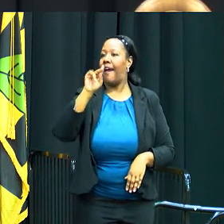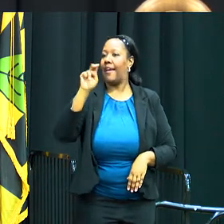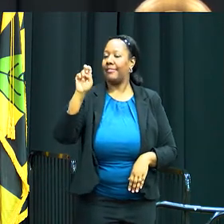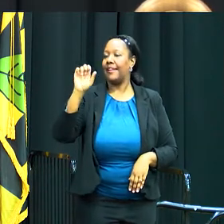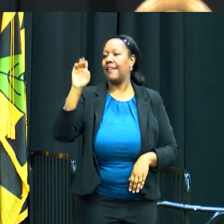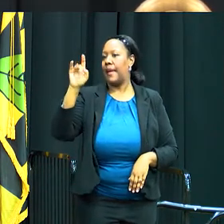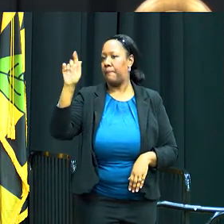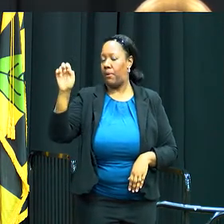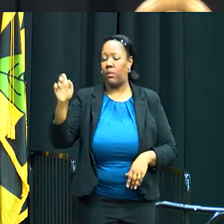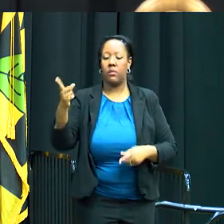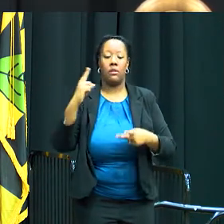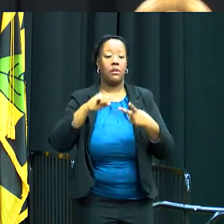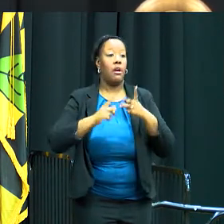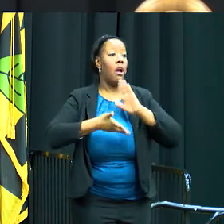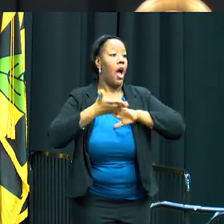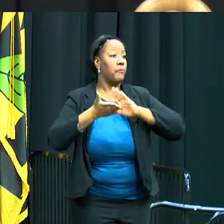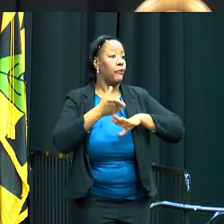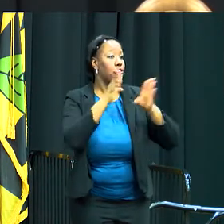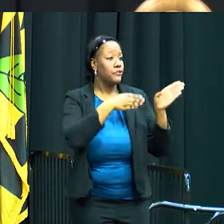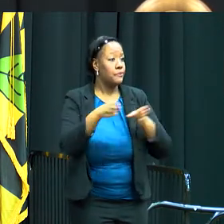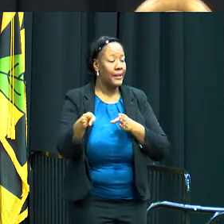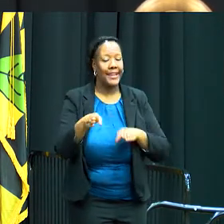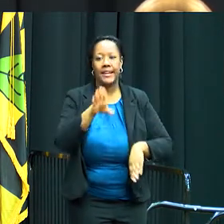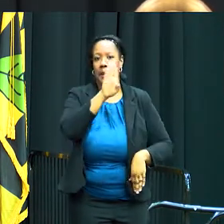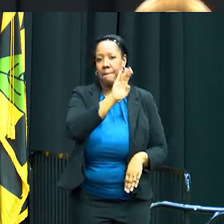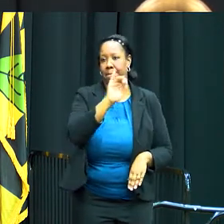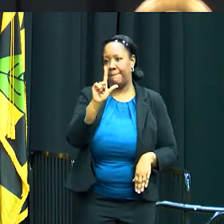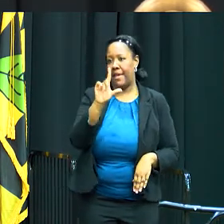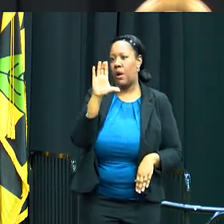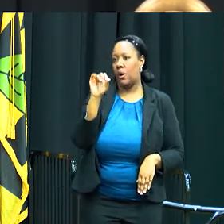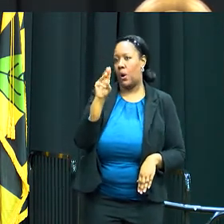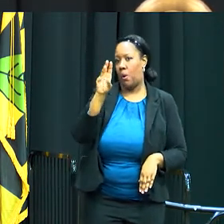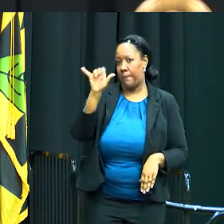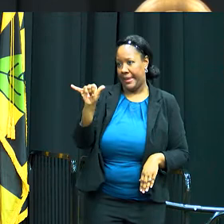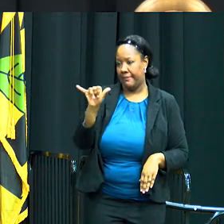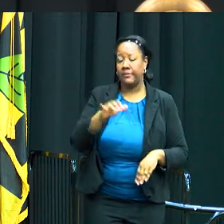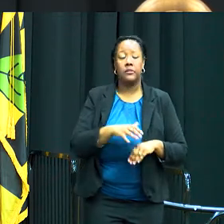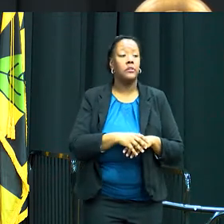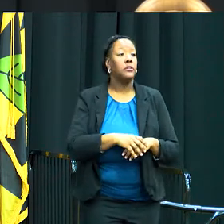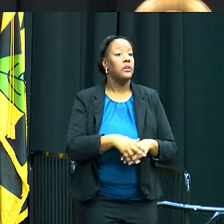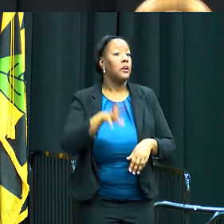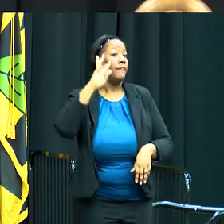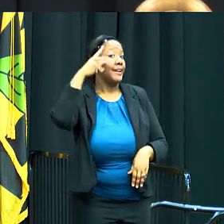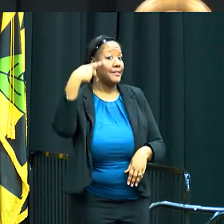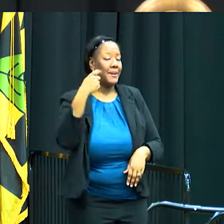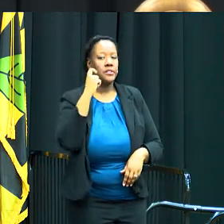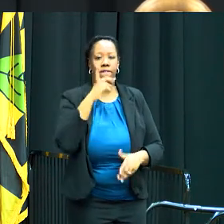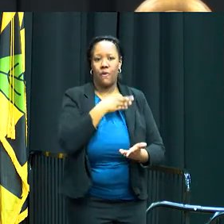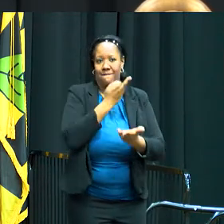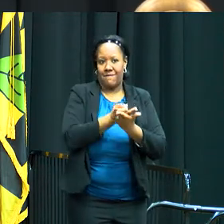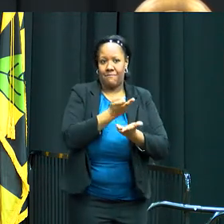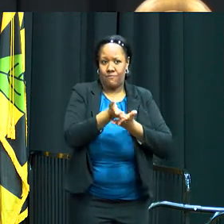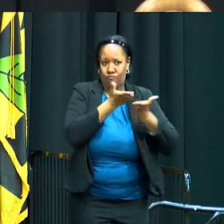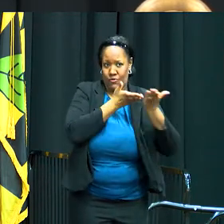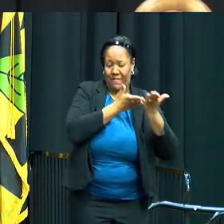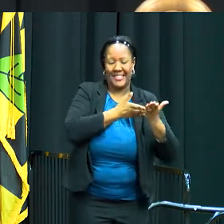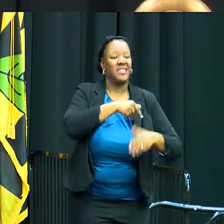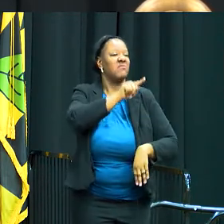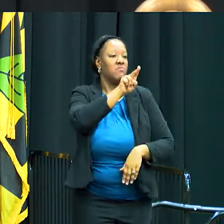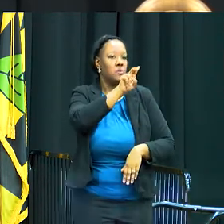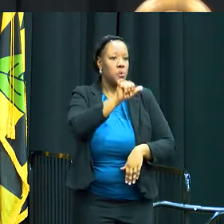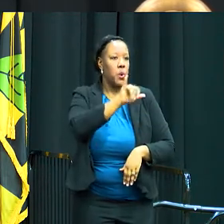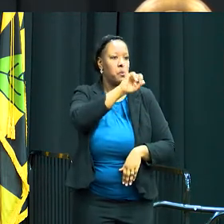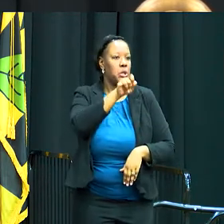Vice President for Operations and Planning, Dr. Bill Comey. Vice President for Financial Services, Tony